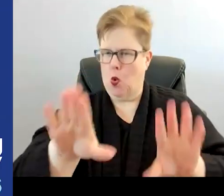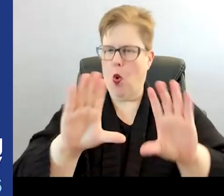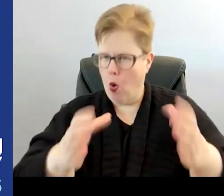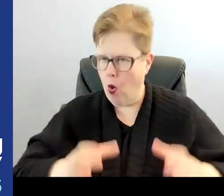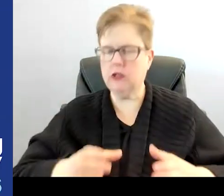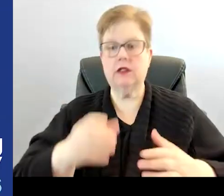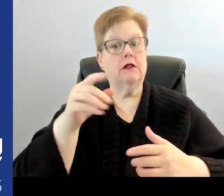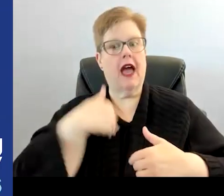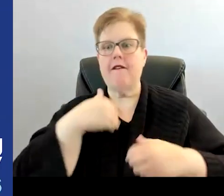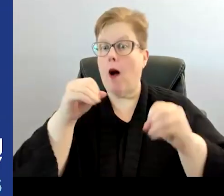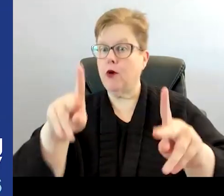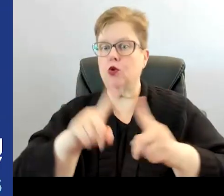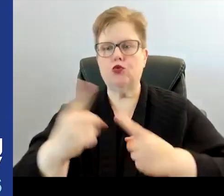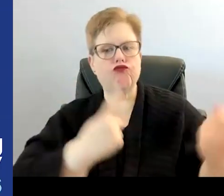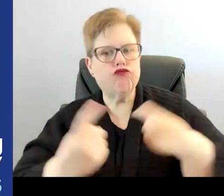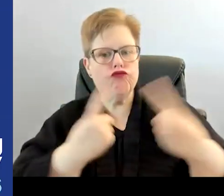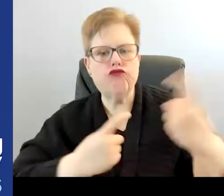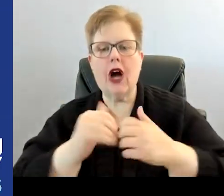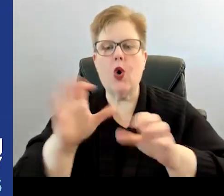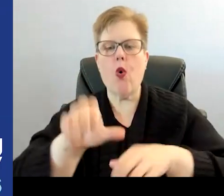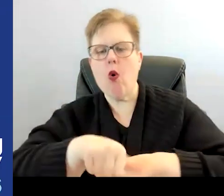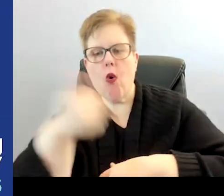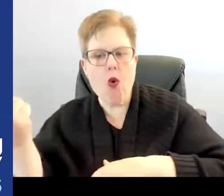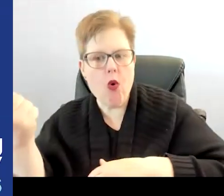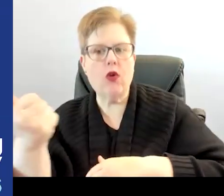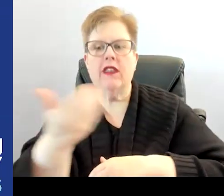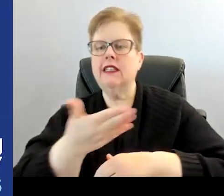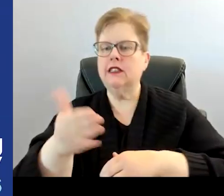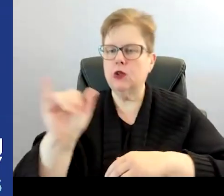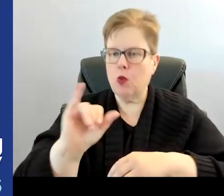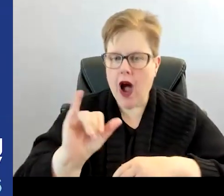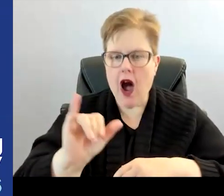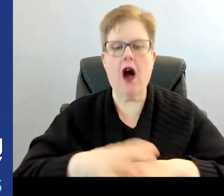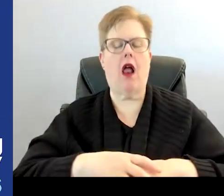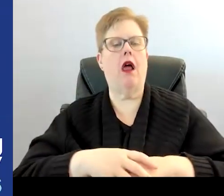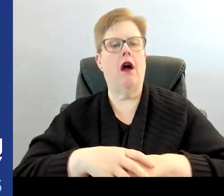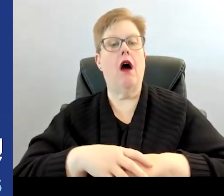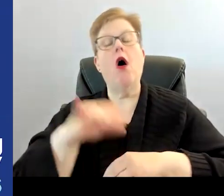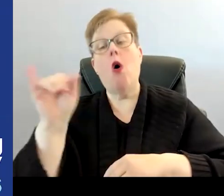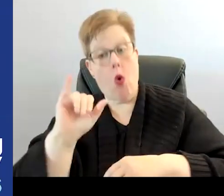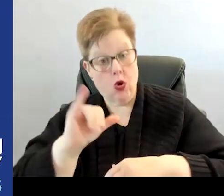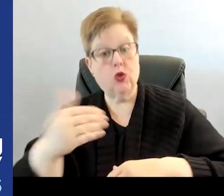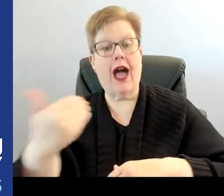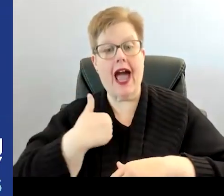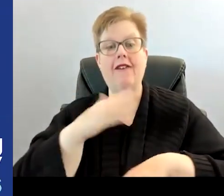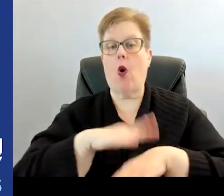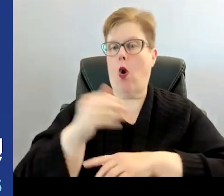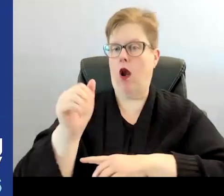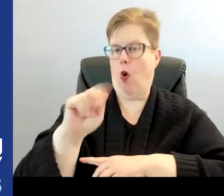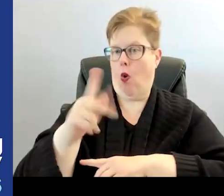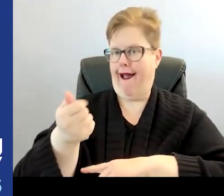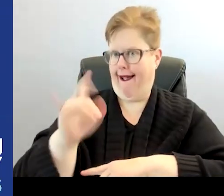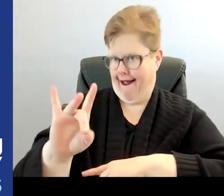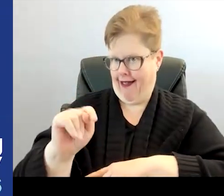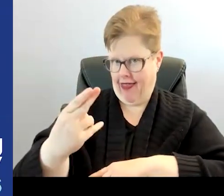any questions you have about how to do other things as well. Then we also have on the 18th,